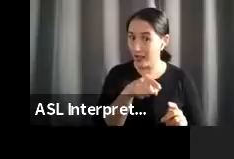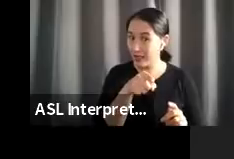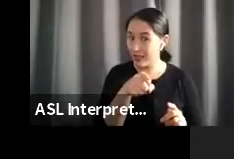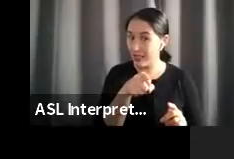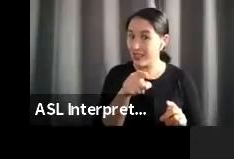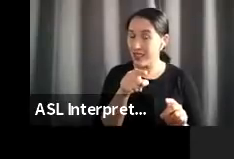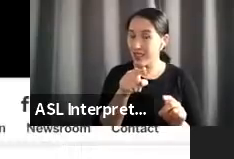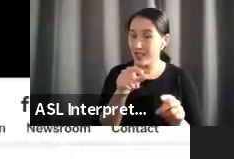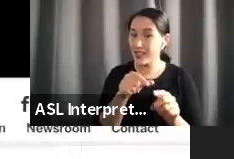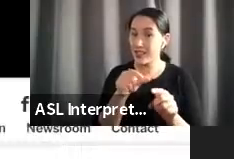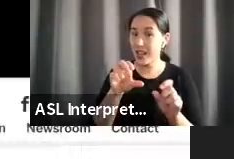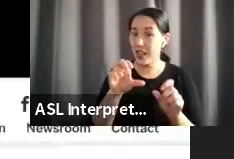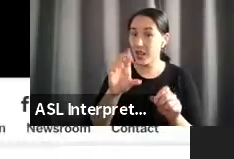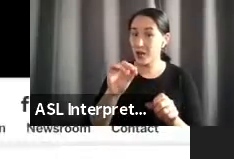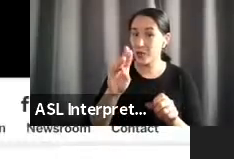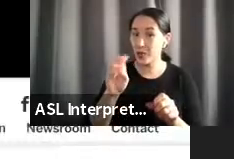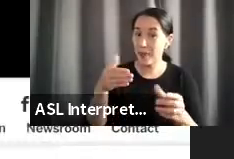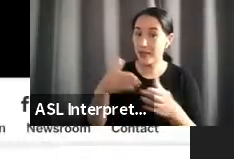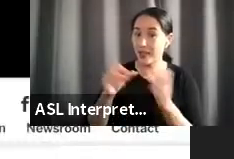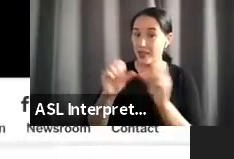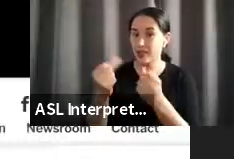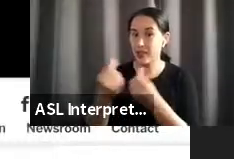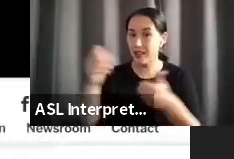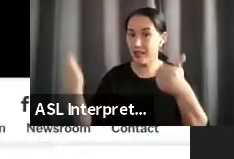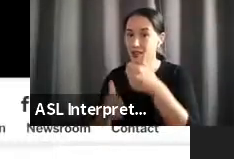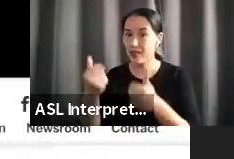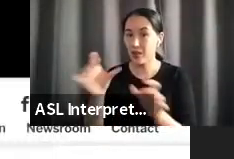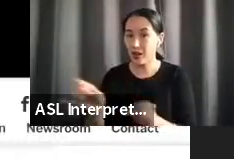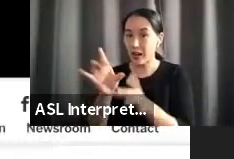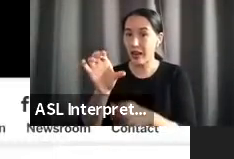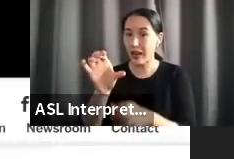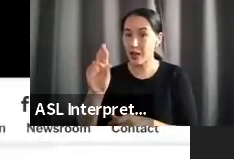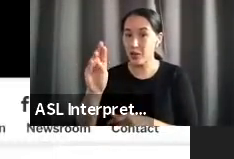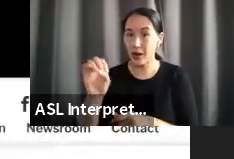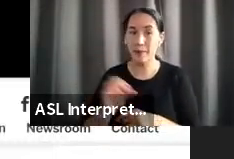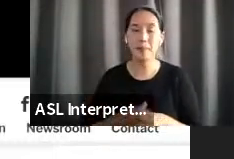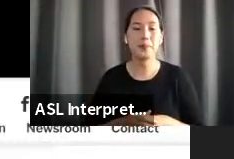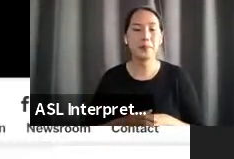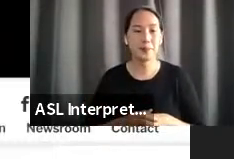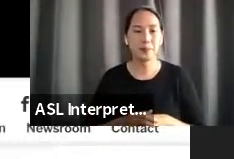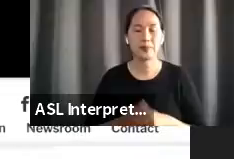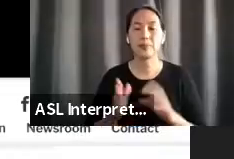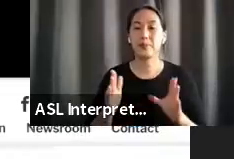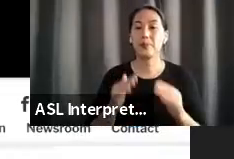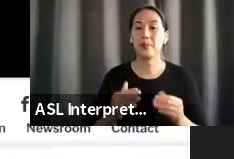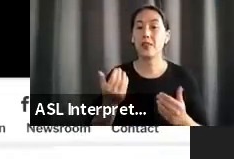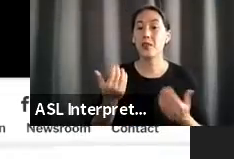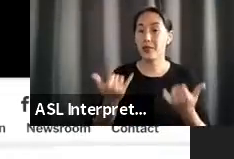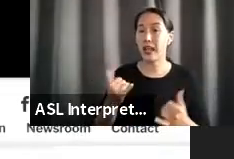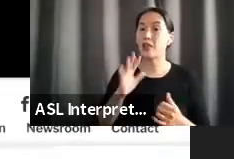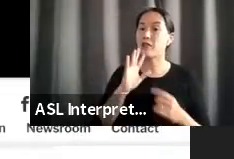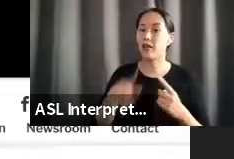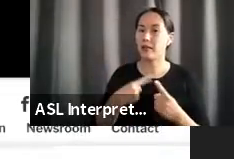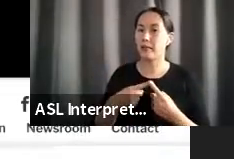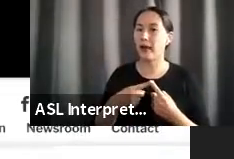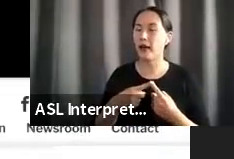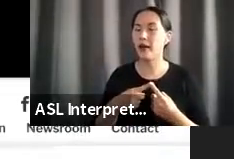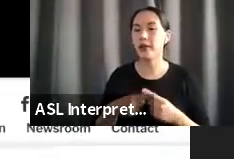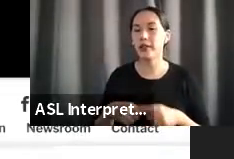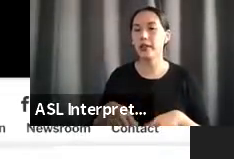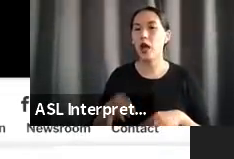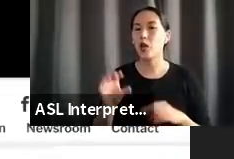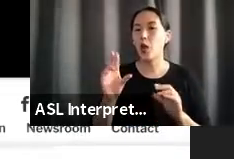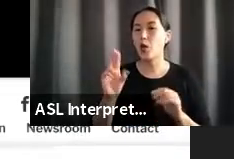right? Okay, so Don Beyer, right? We're gonna move now into this conversation about the No